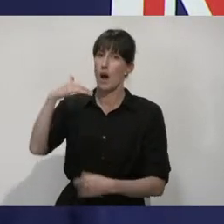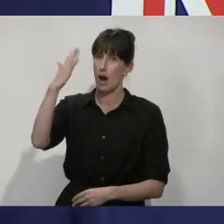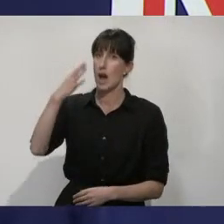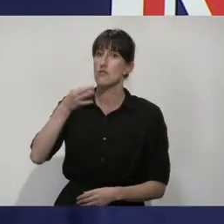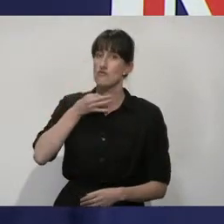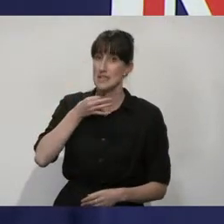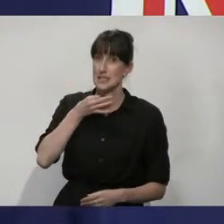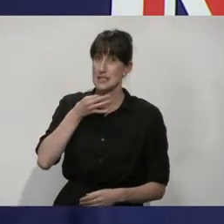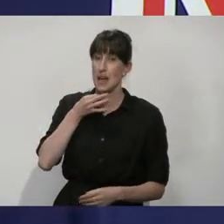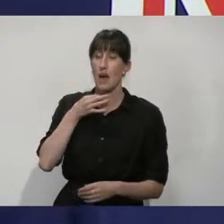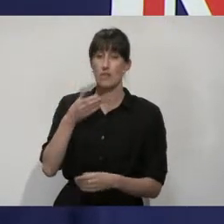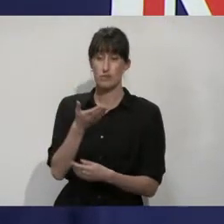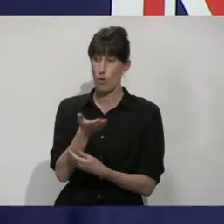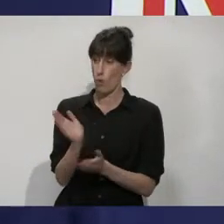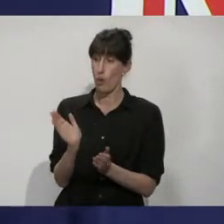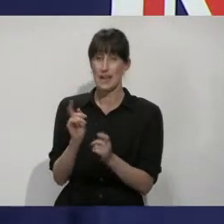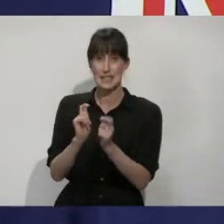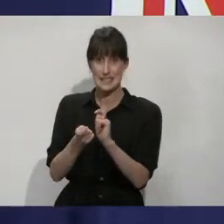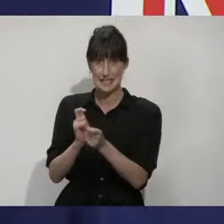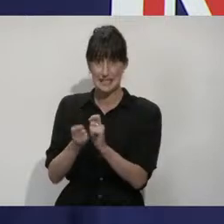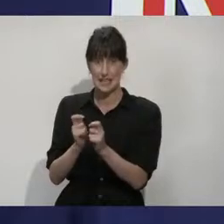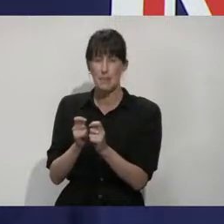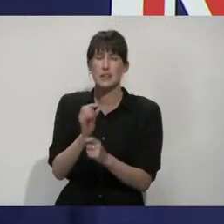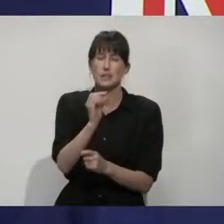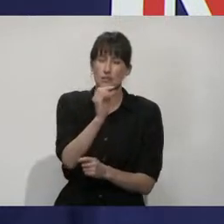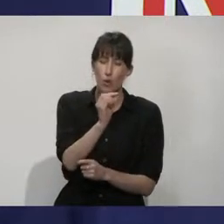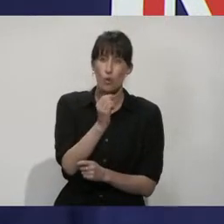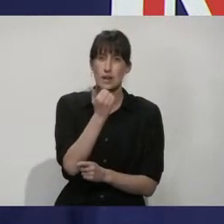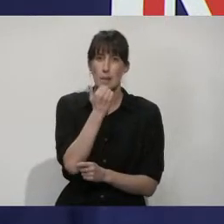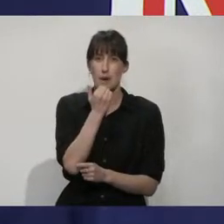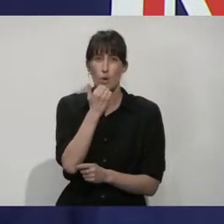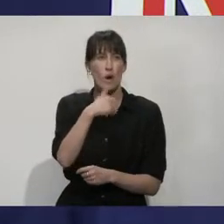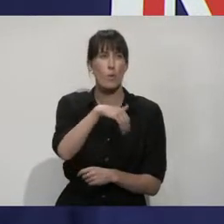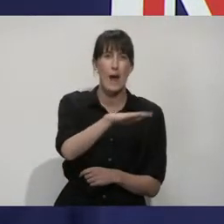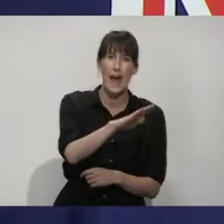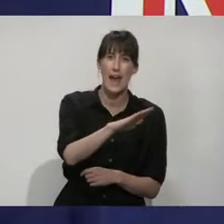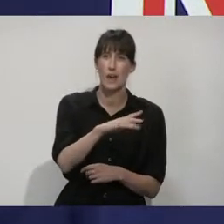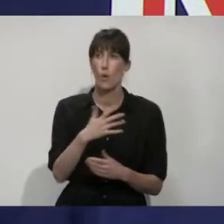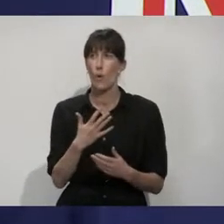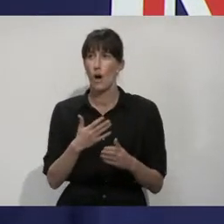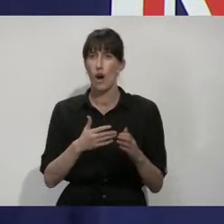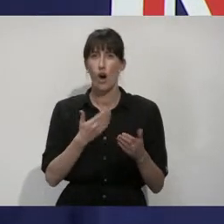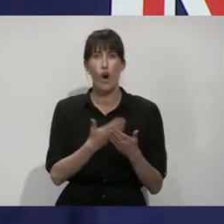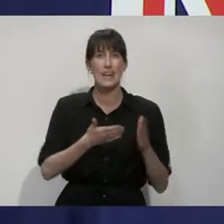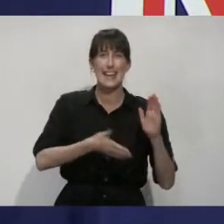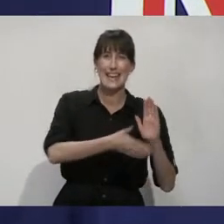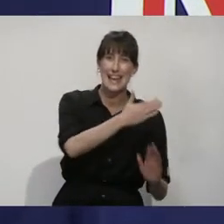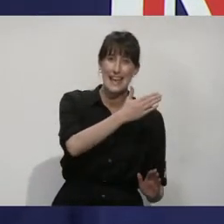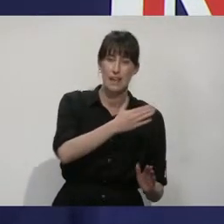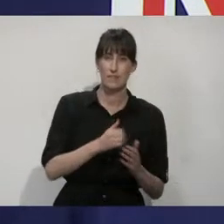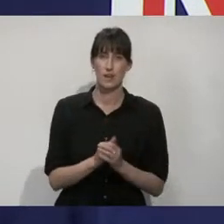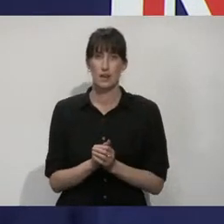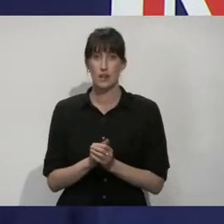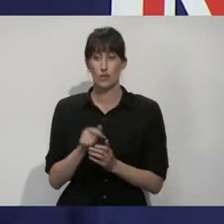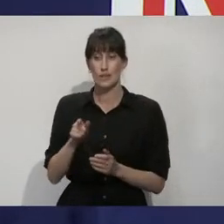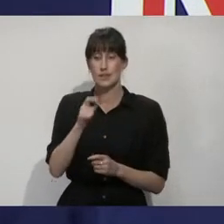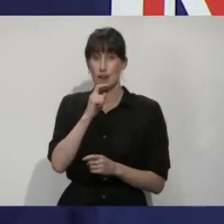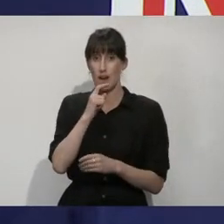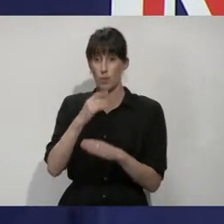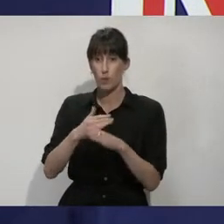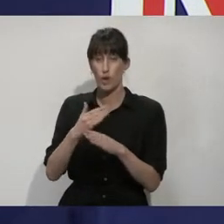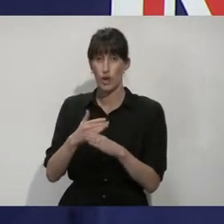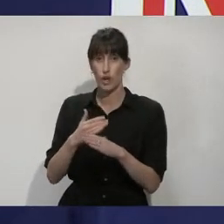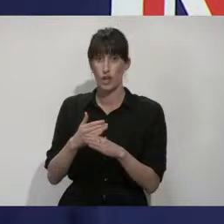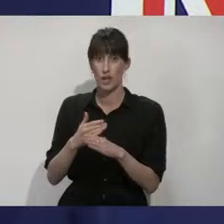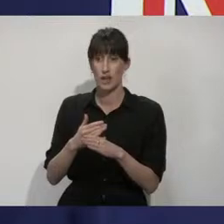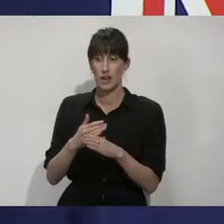all have been tested, barring a very small number who are away from work or who are on extended leave. These include staff working for, or those